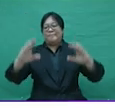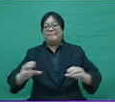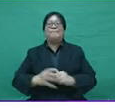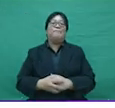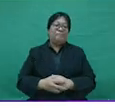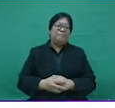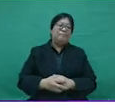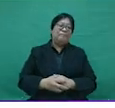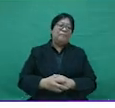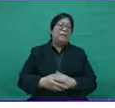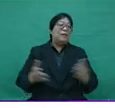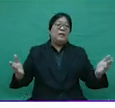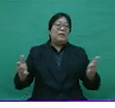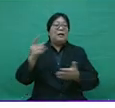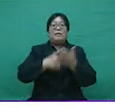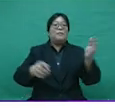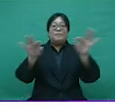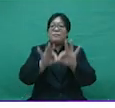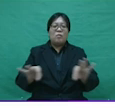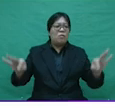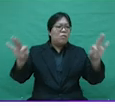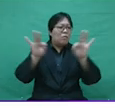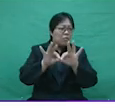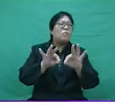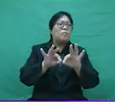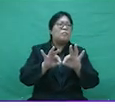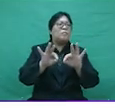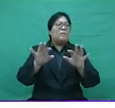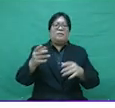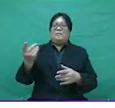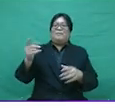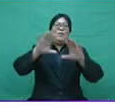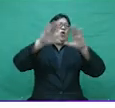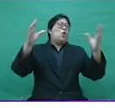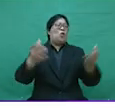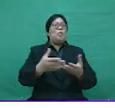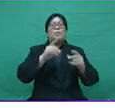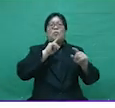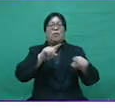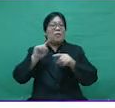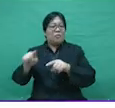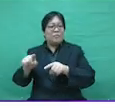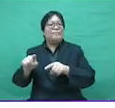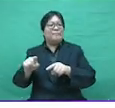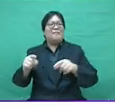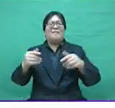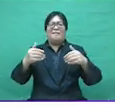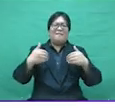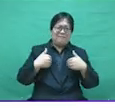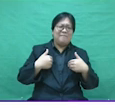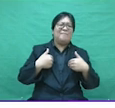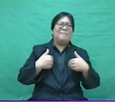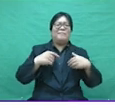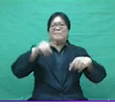measures. What is important, even that I'm mentioning always the global reaction, is there